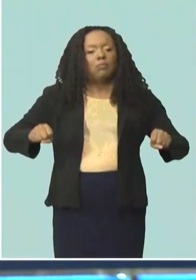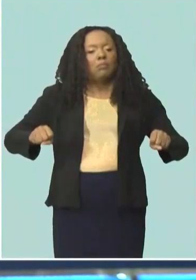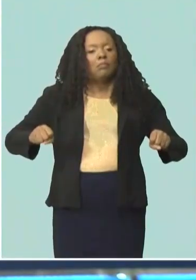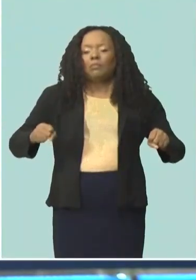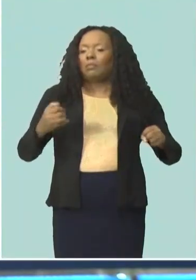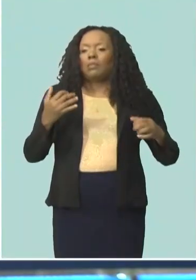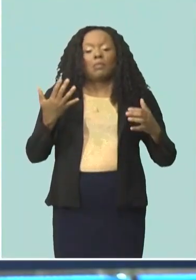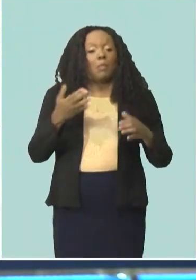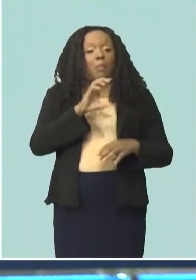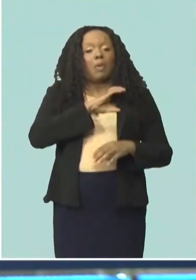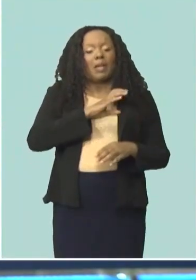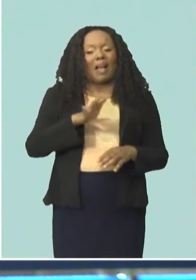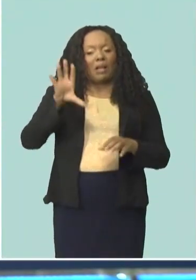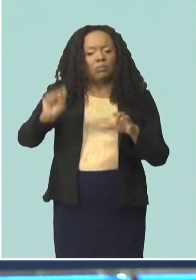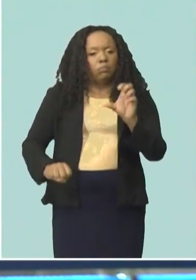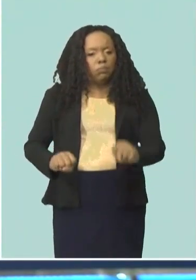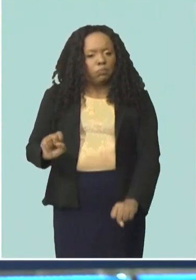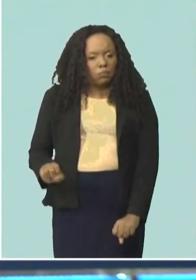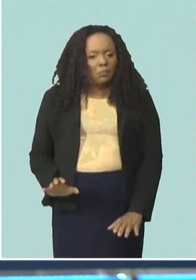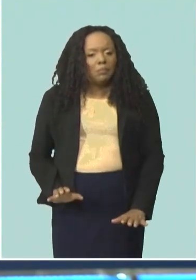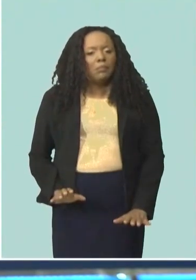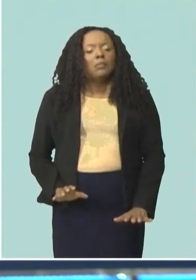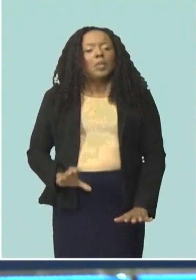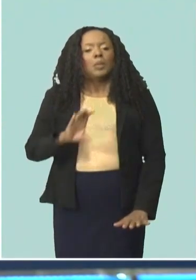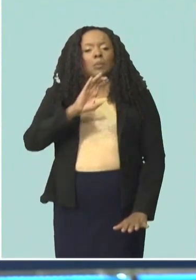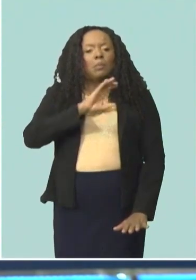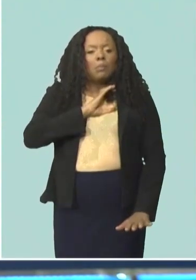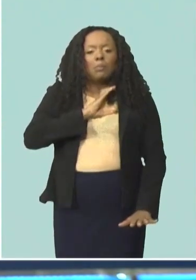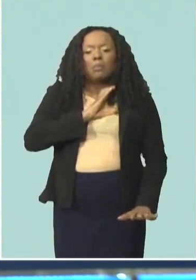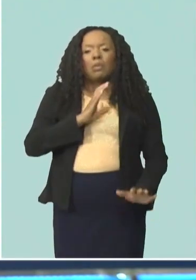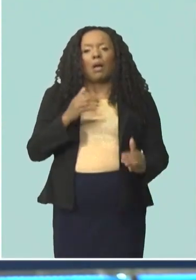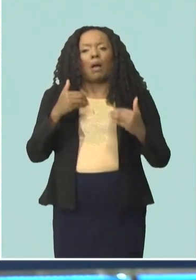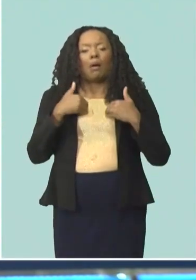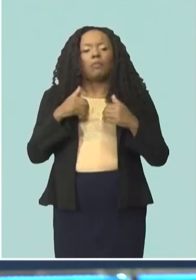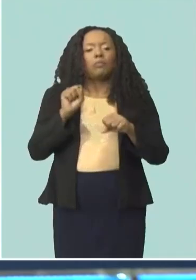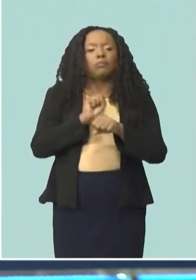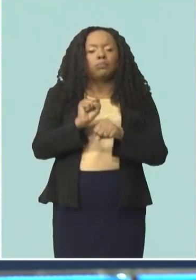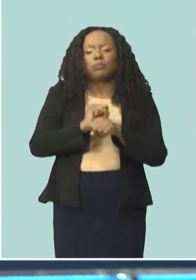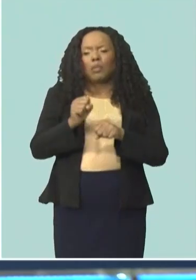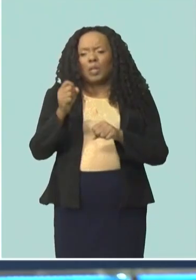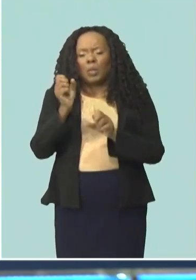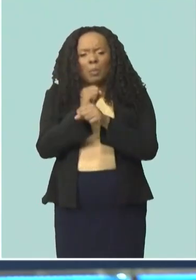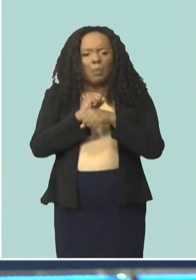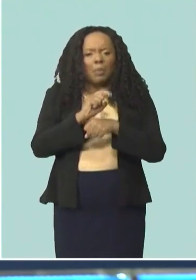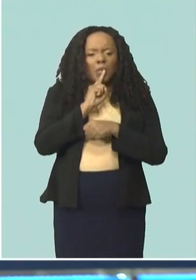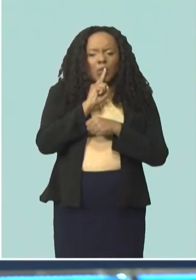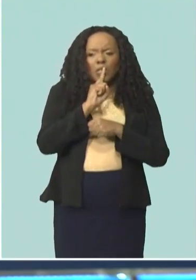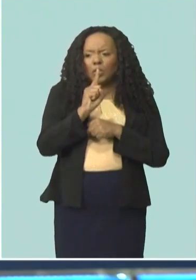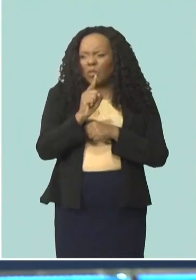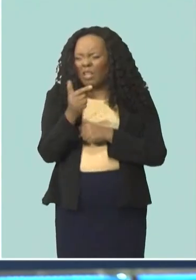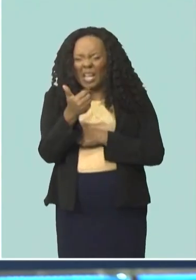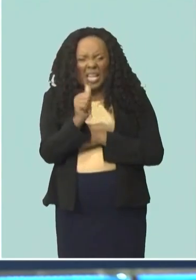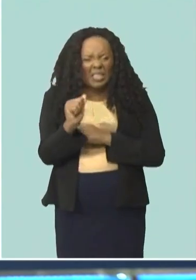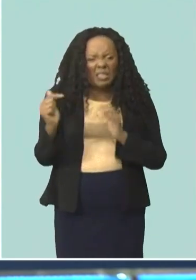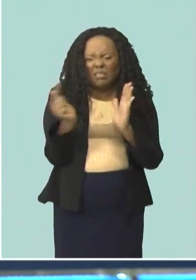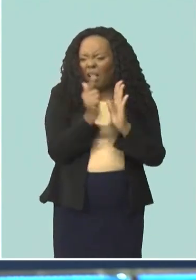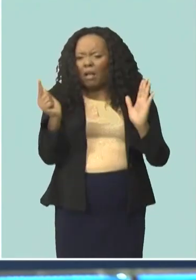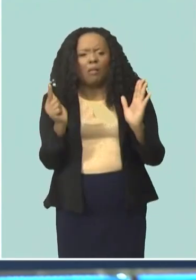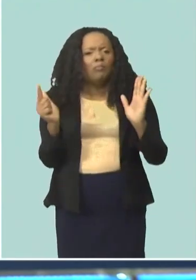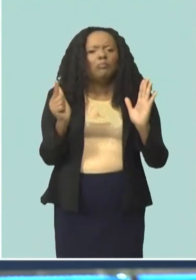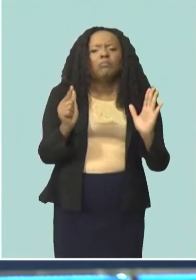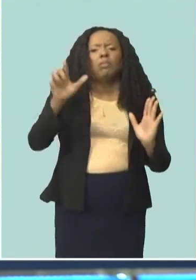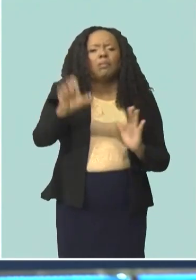police as part of their ongoing Operation Road Assurance. Lawmen reported the success of the operation, first launched